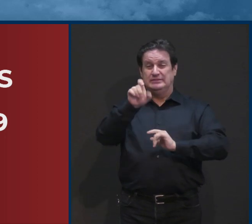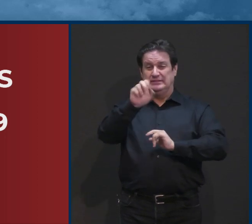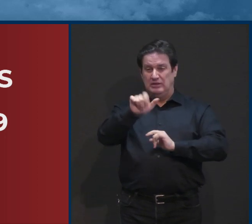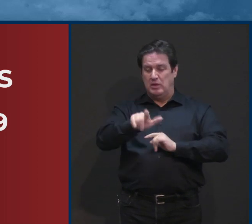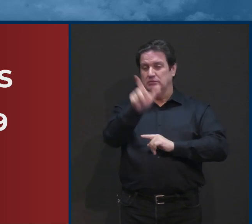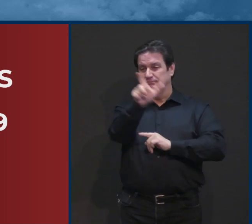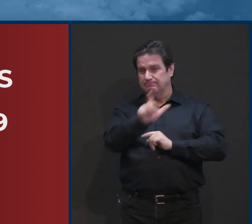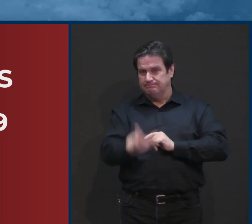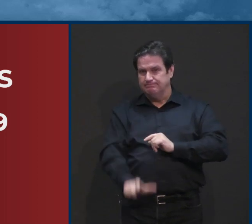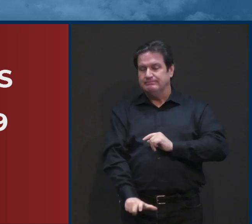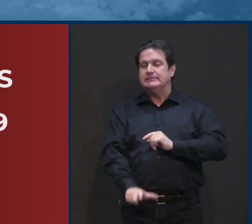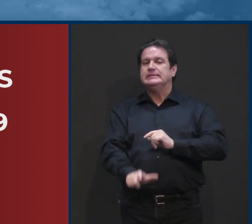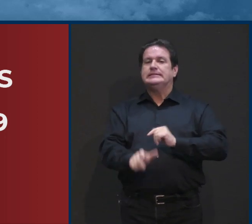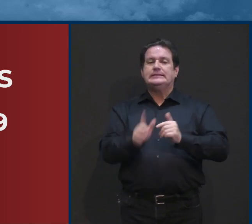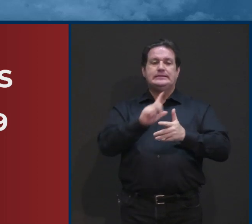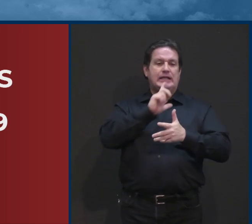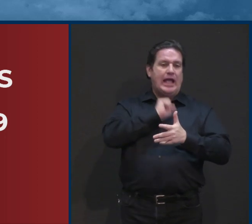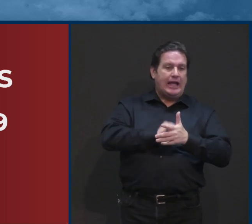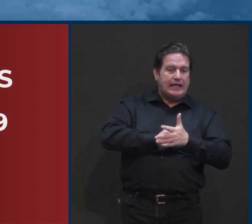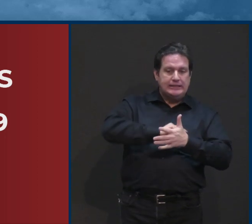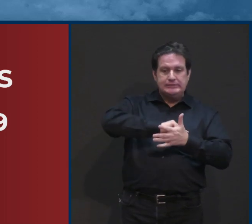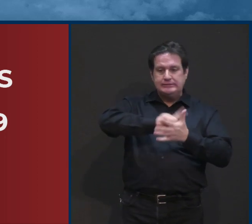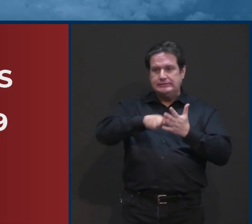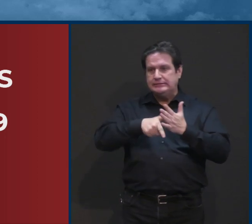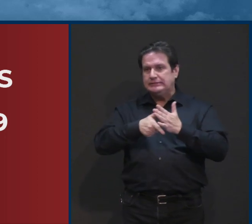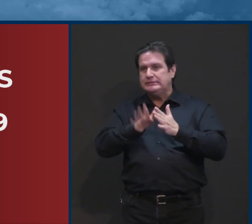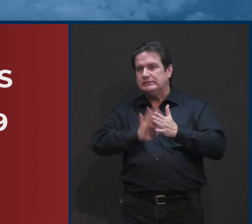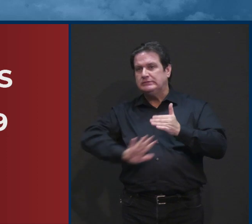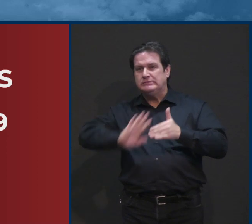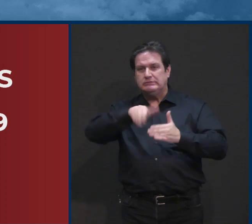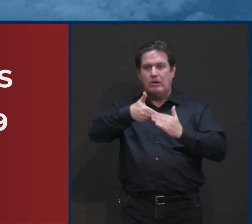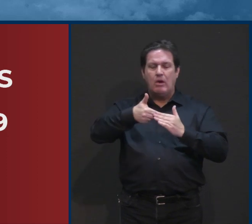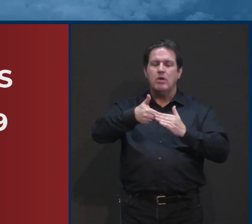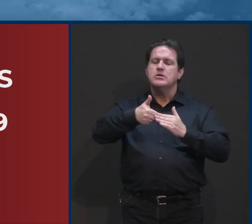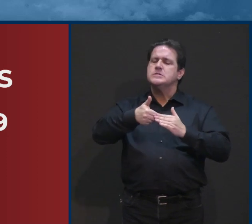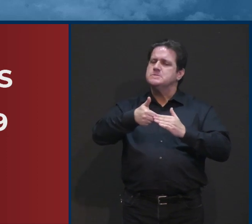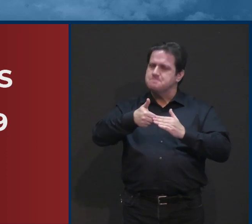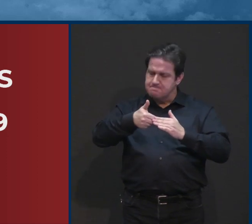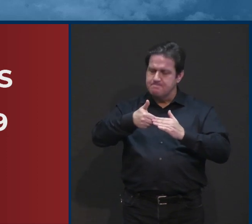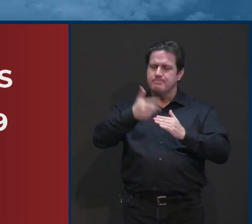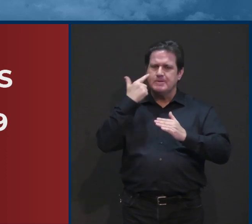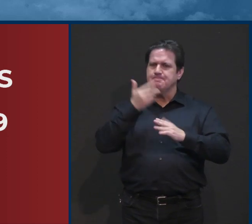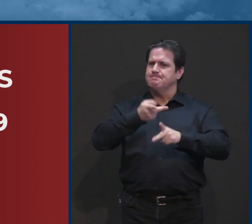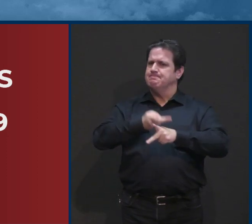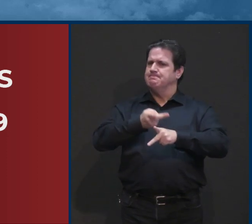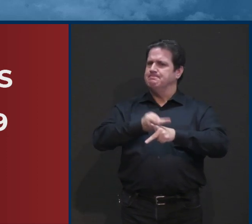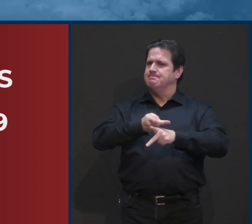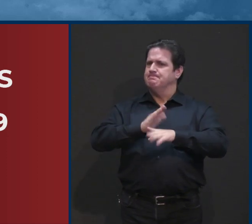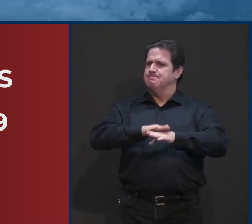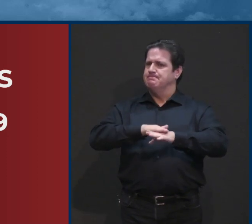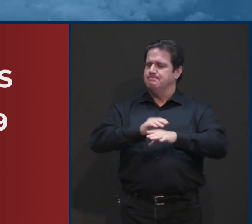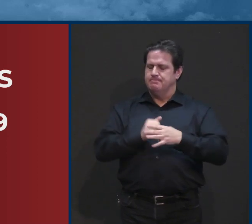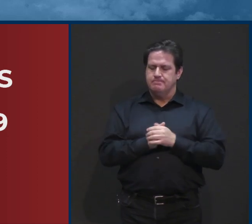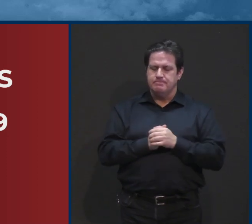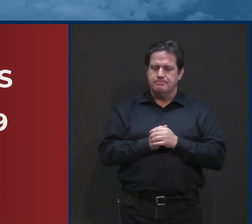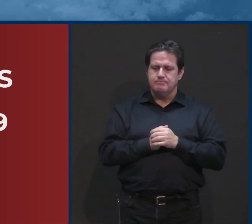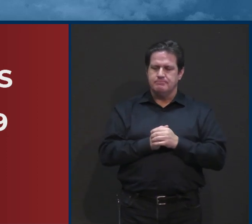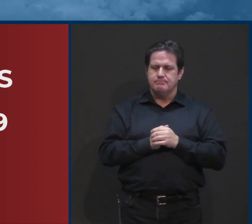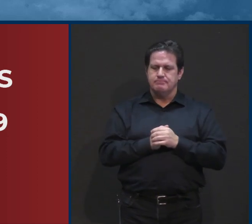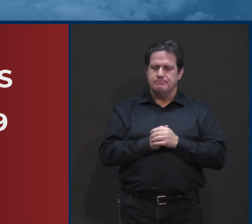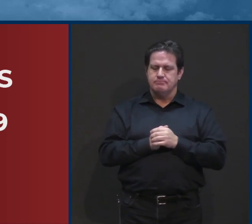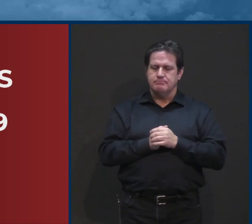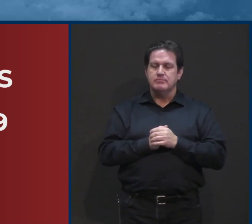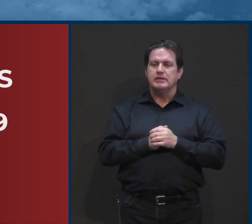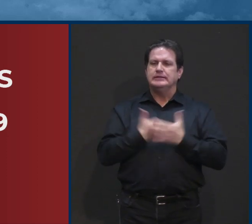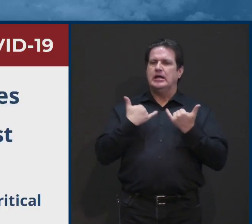and every really corner of our state. And so everybody needs to be very cautious about what they're doing.